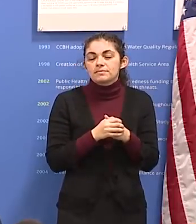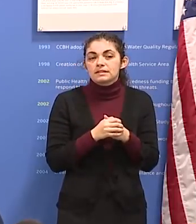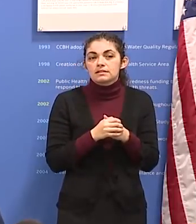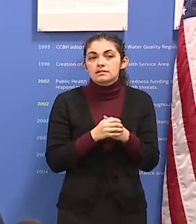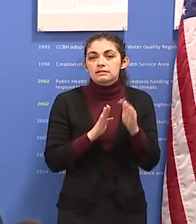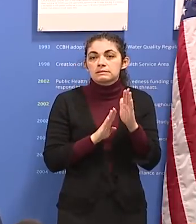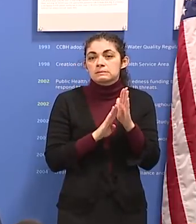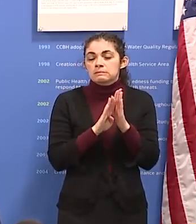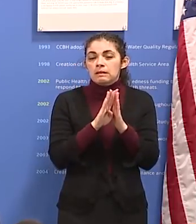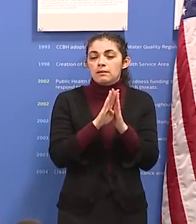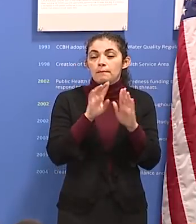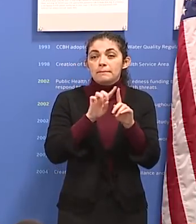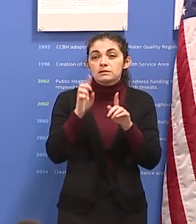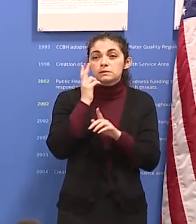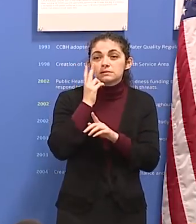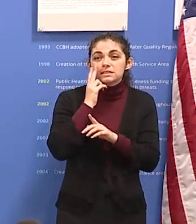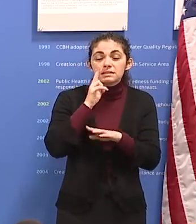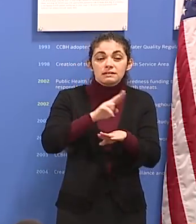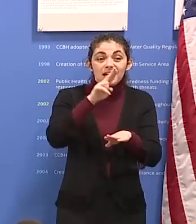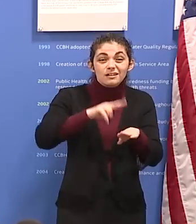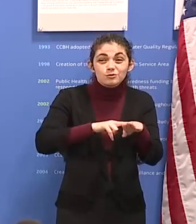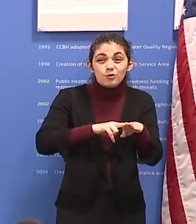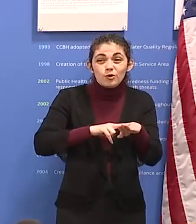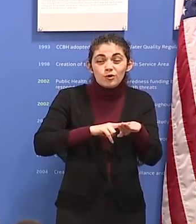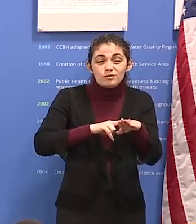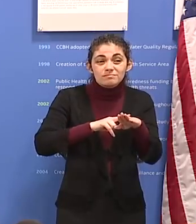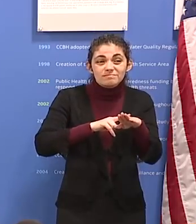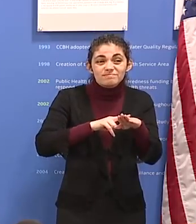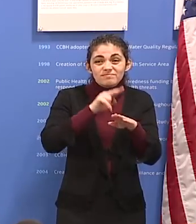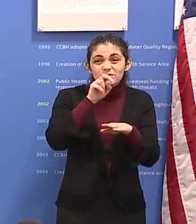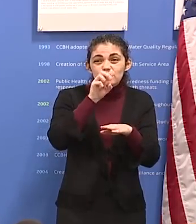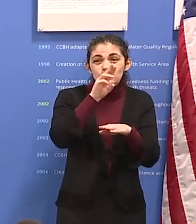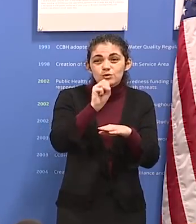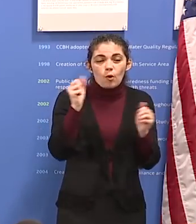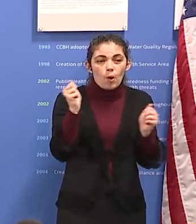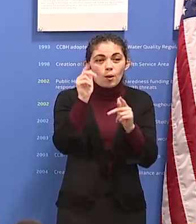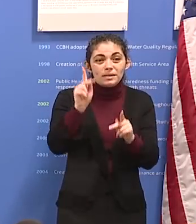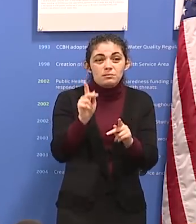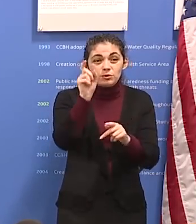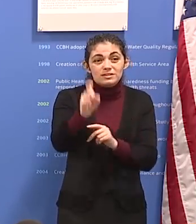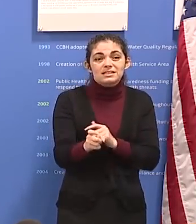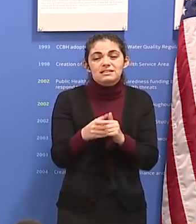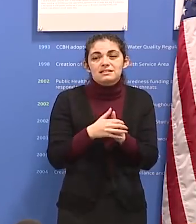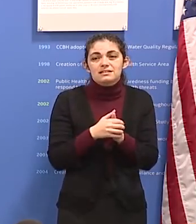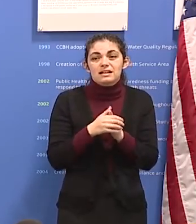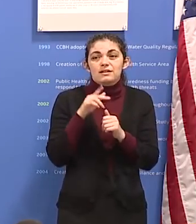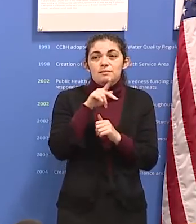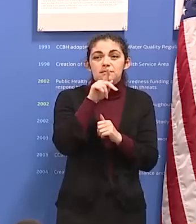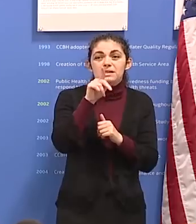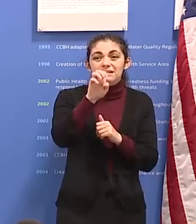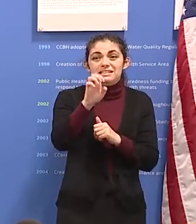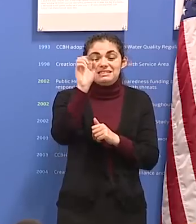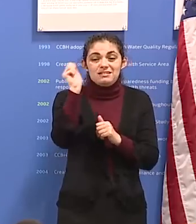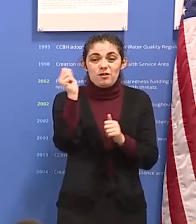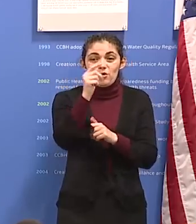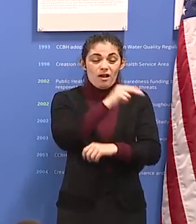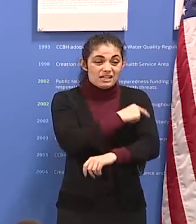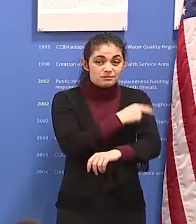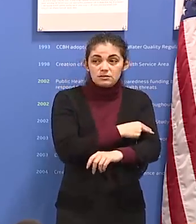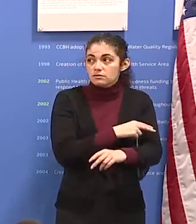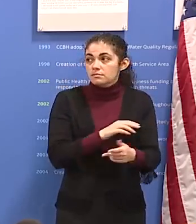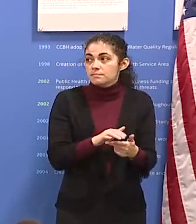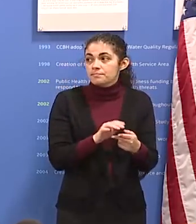evolve, but when you're looking at the national news, it seems everybody needs the protective equipment.